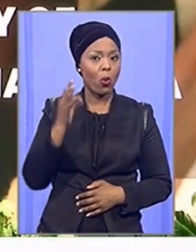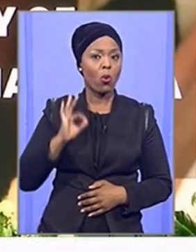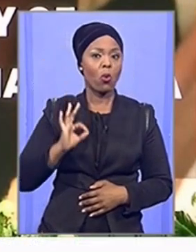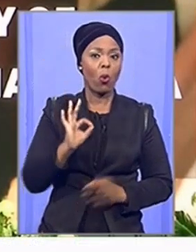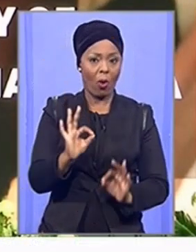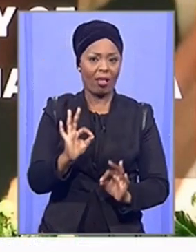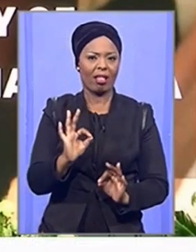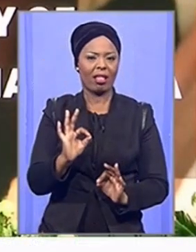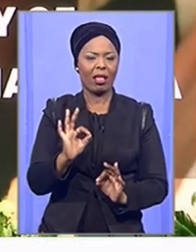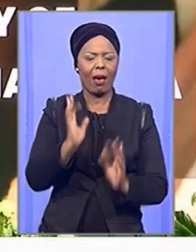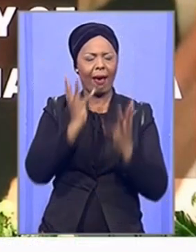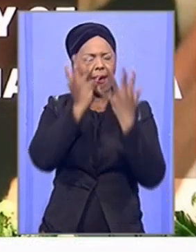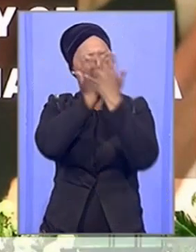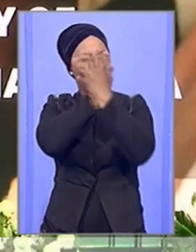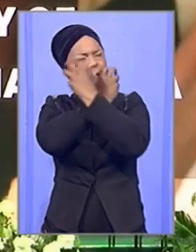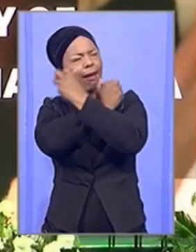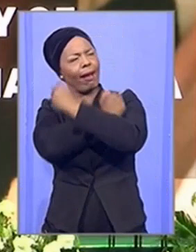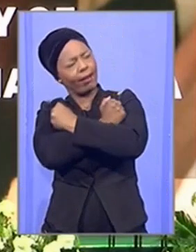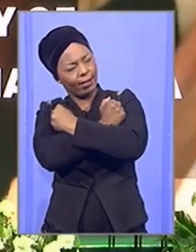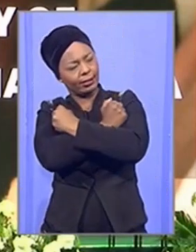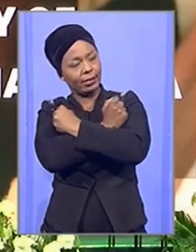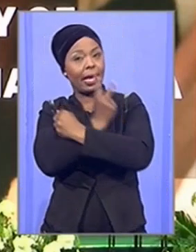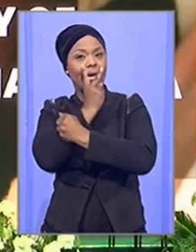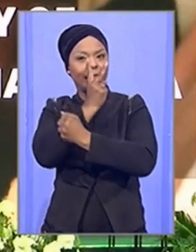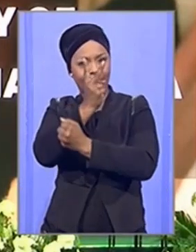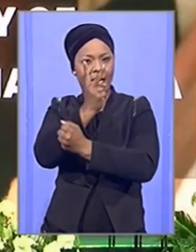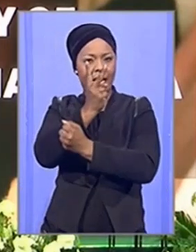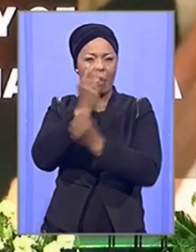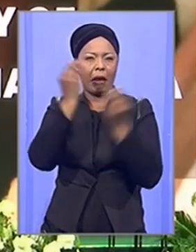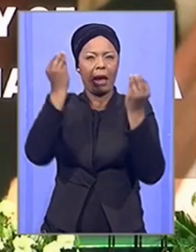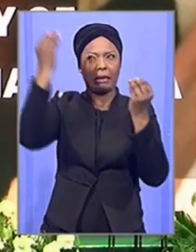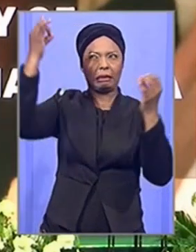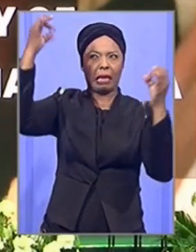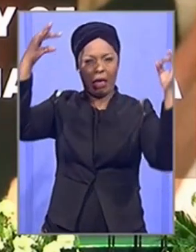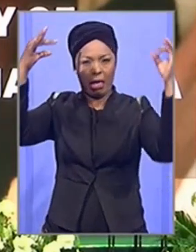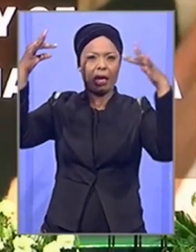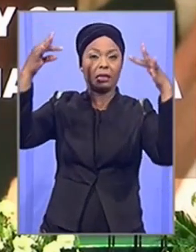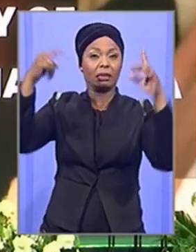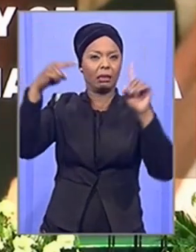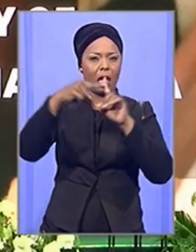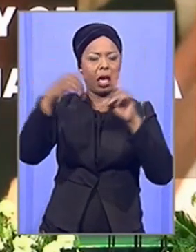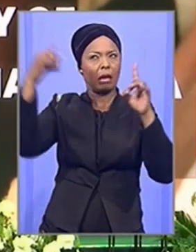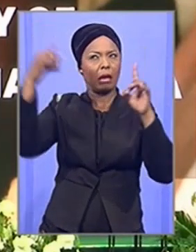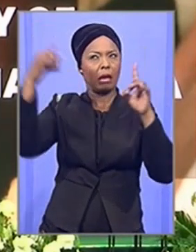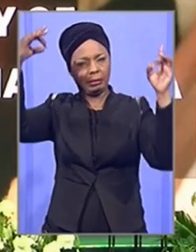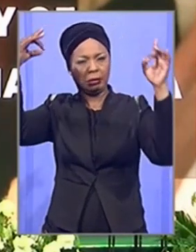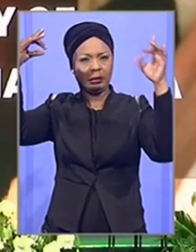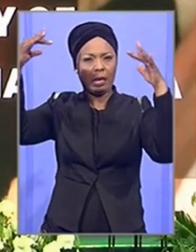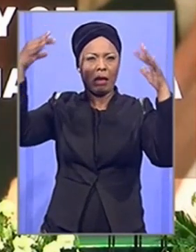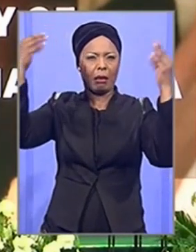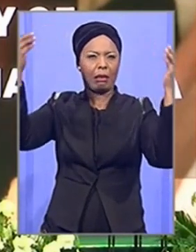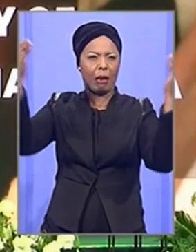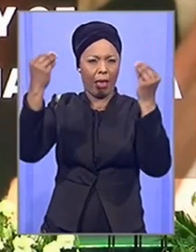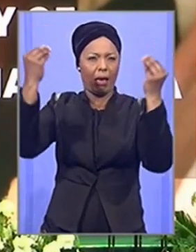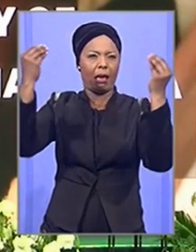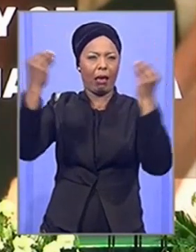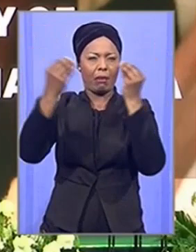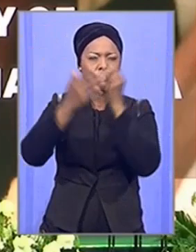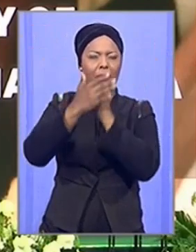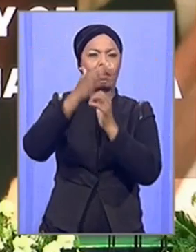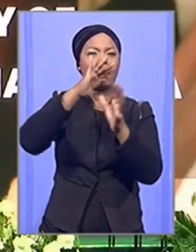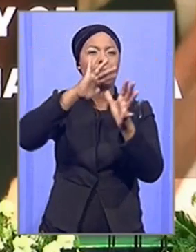in the darkness can you see stars. Tokollo was a star, a pioneer of